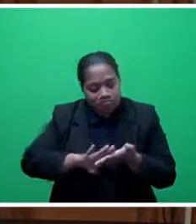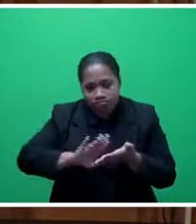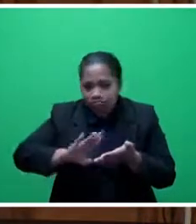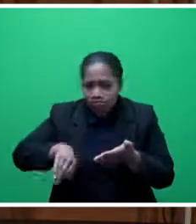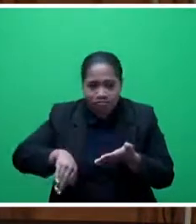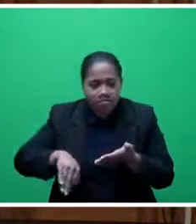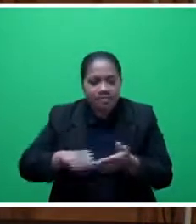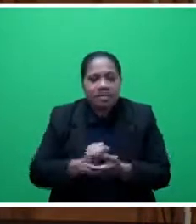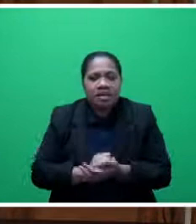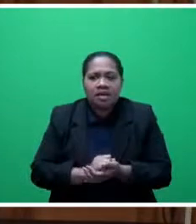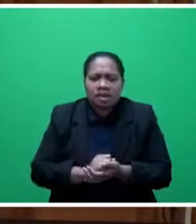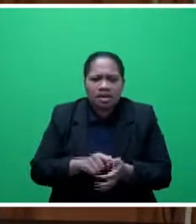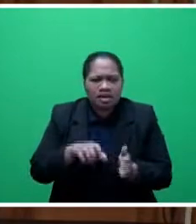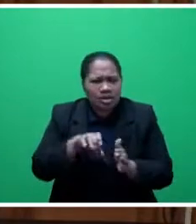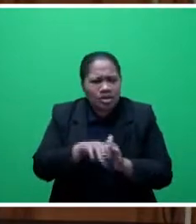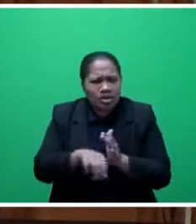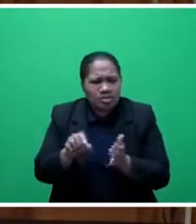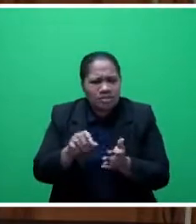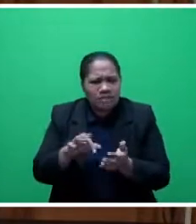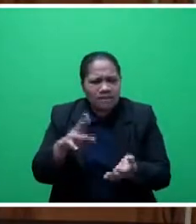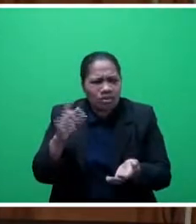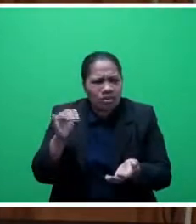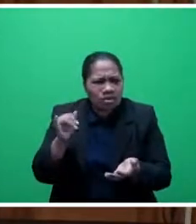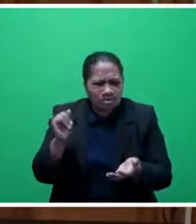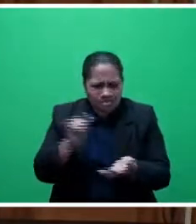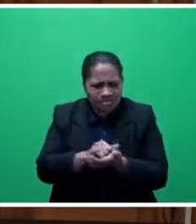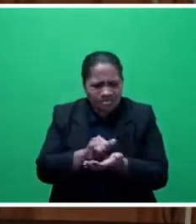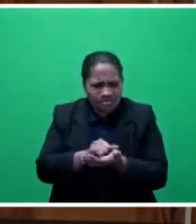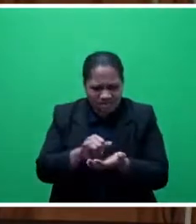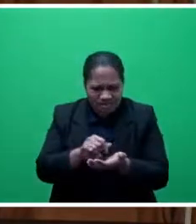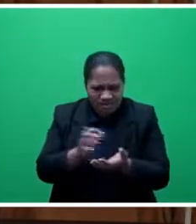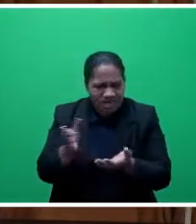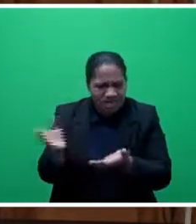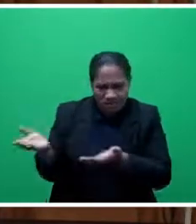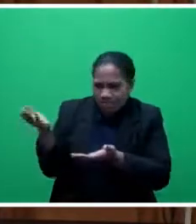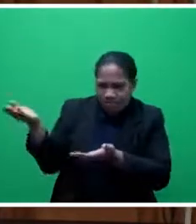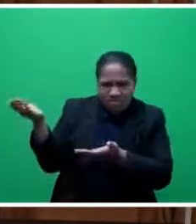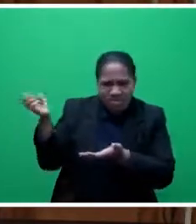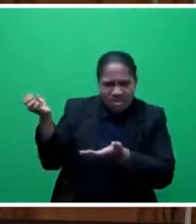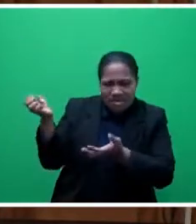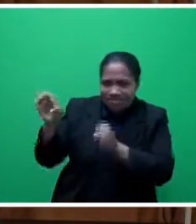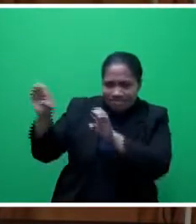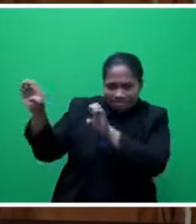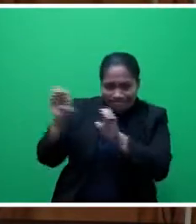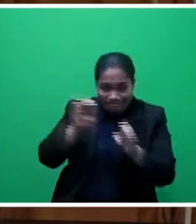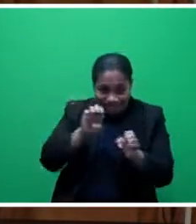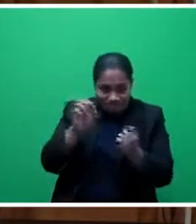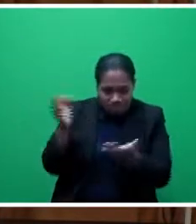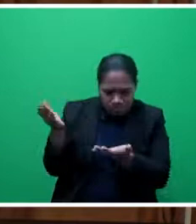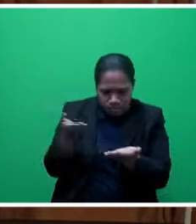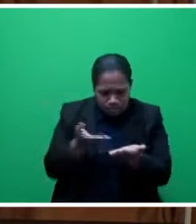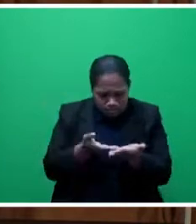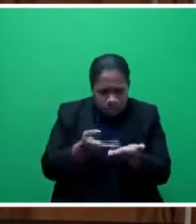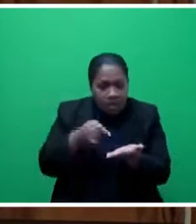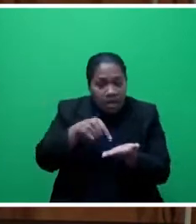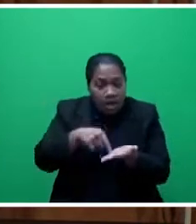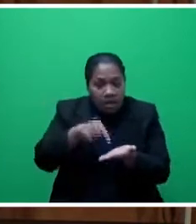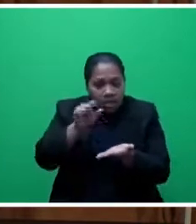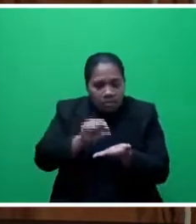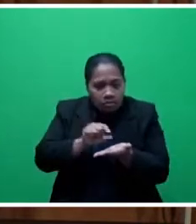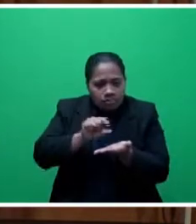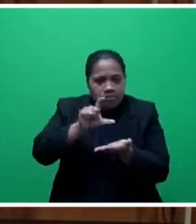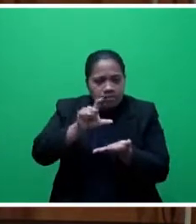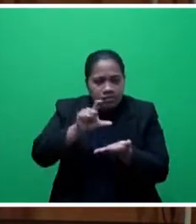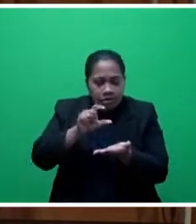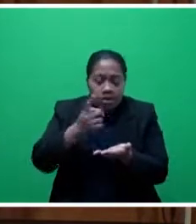Stamp duty, Mr. Speaker, sir, of course, has been removed. However, Mr. Speaker, sir, as we've seen previously, a number of occasions